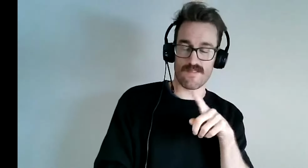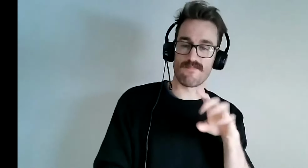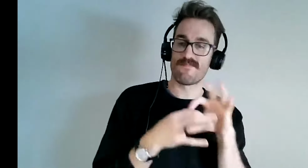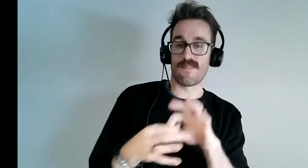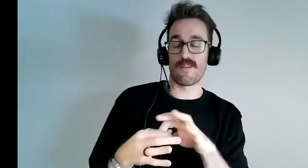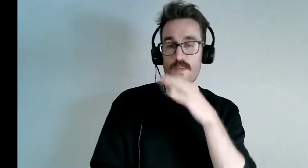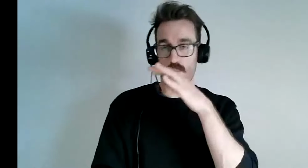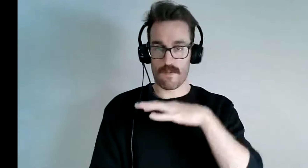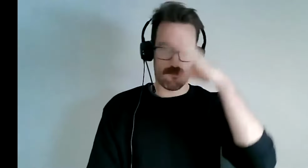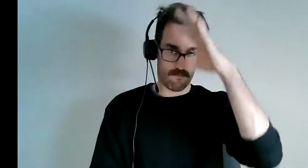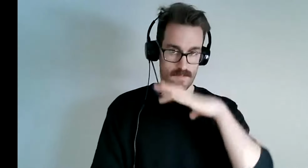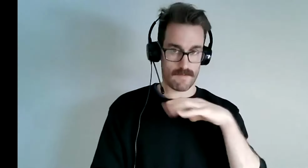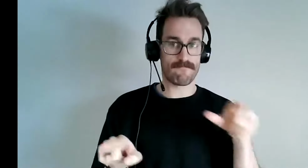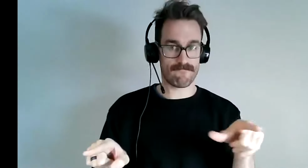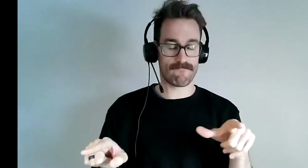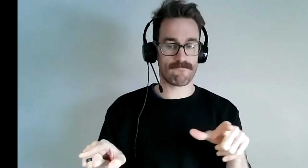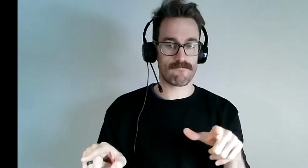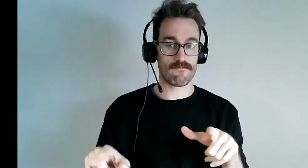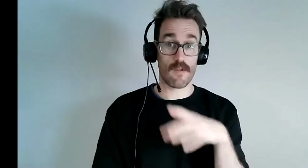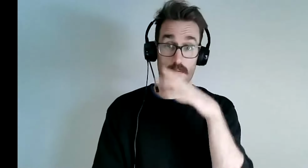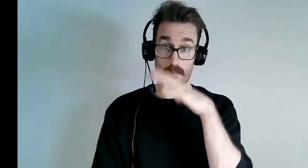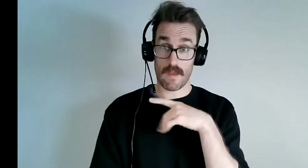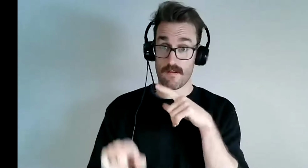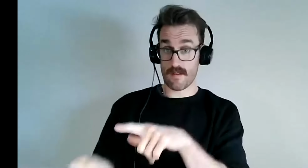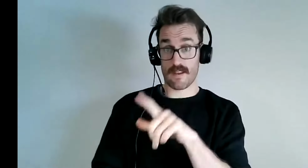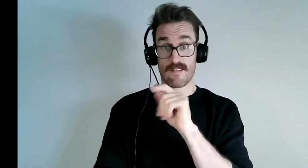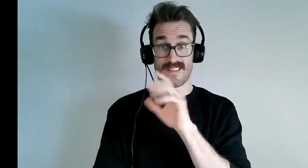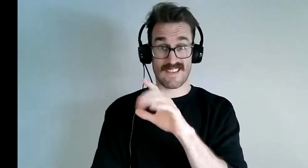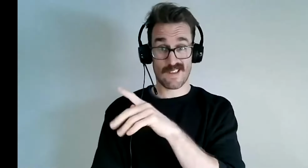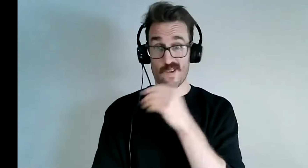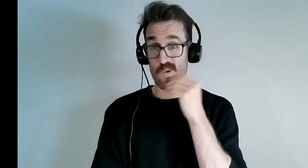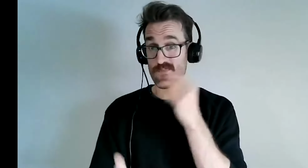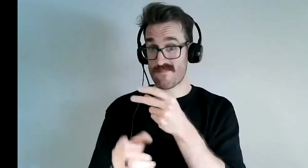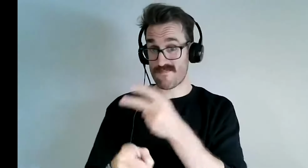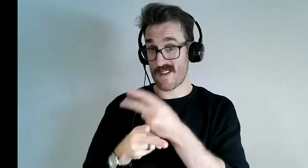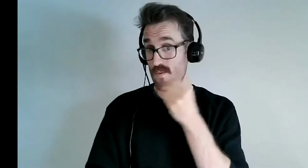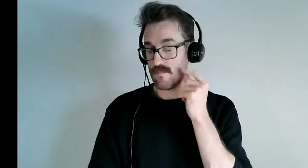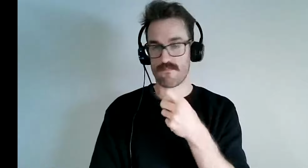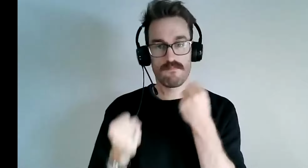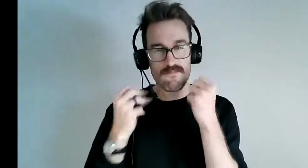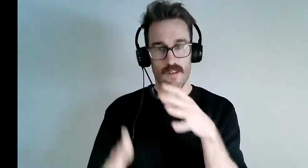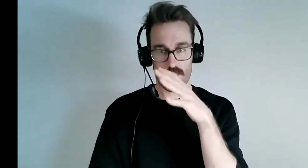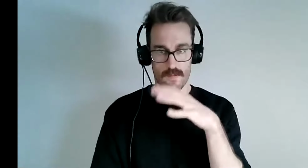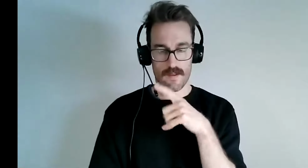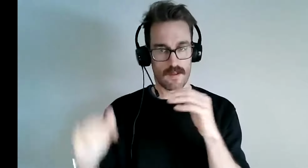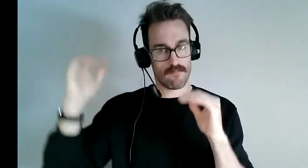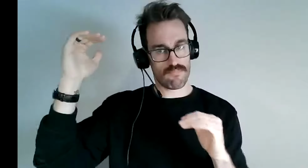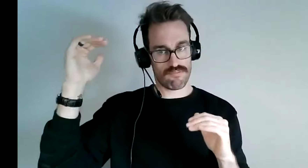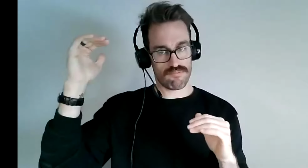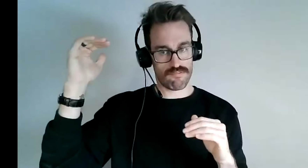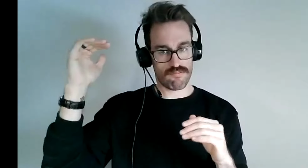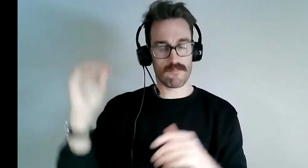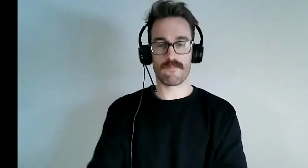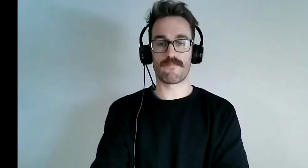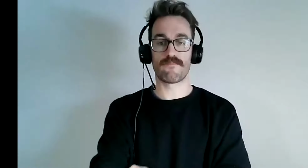males. There's way more females than males in that age group. And I think Marie said that, but especially in institutions,